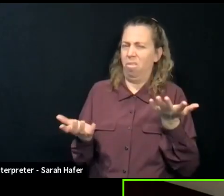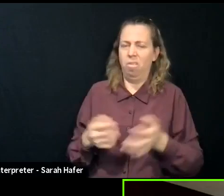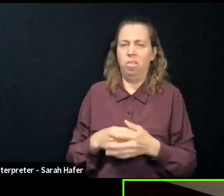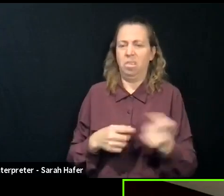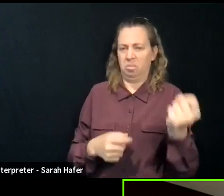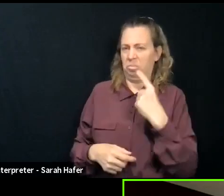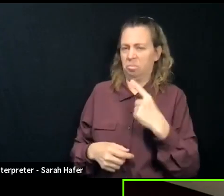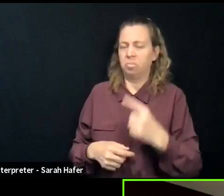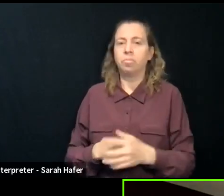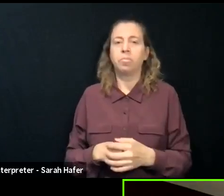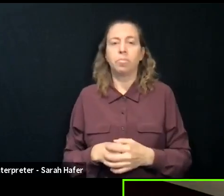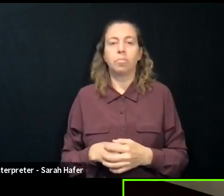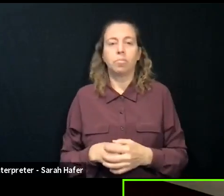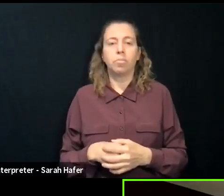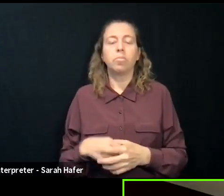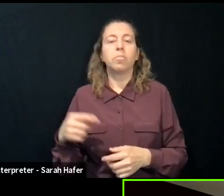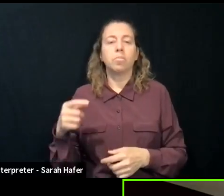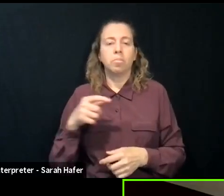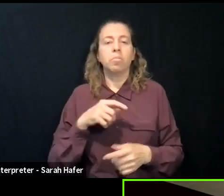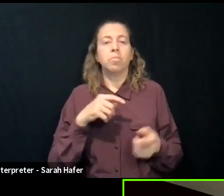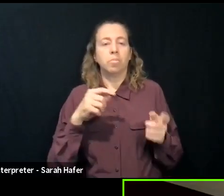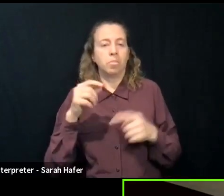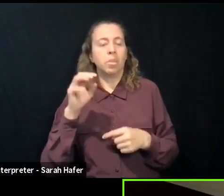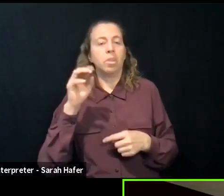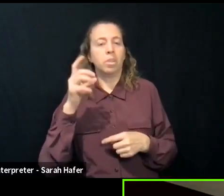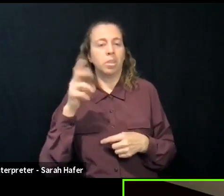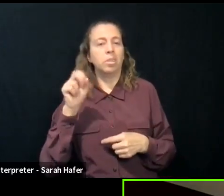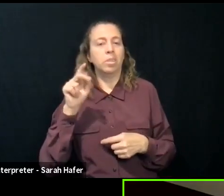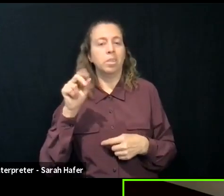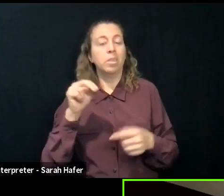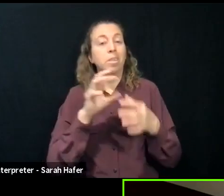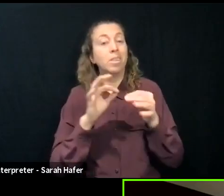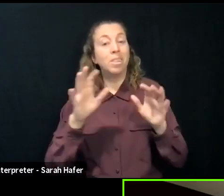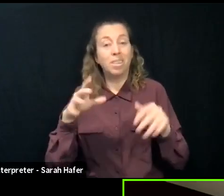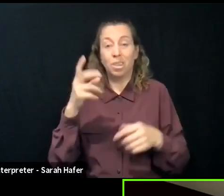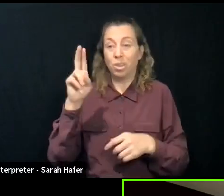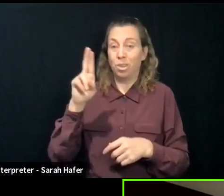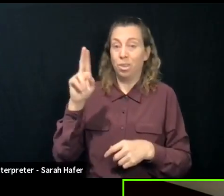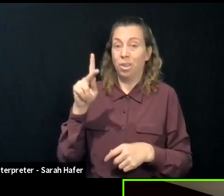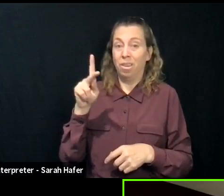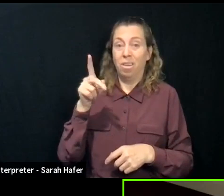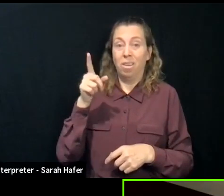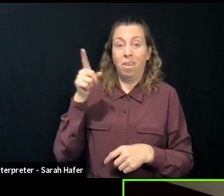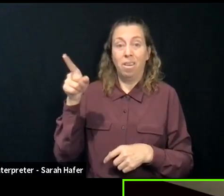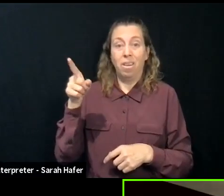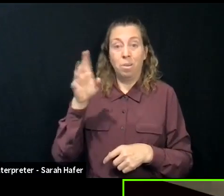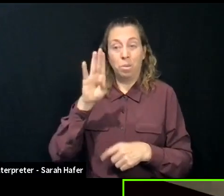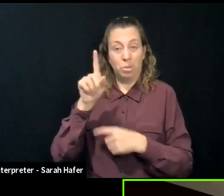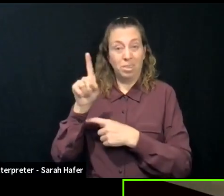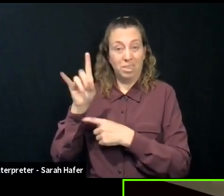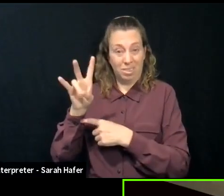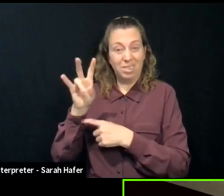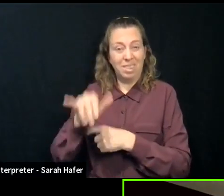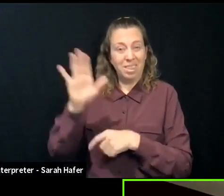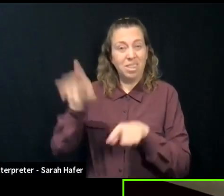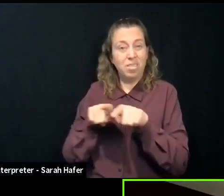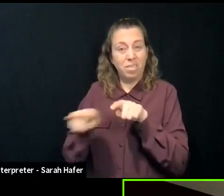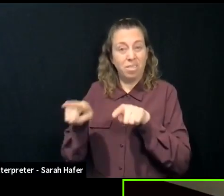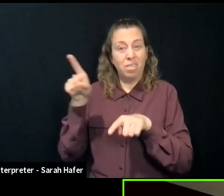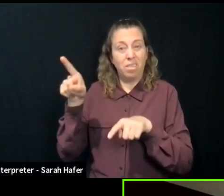B117 variant, or the UK variant, has become the most common variant here in Oregon. And